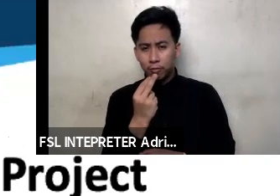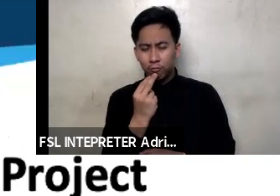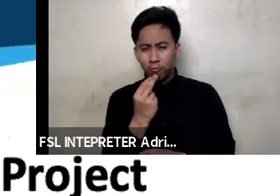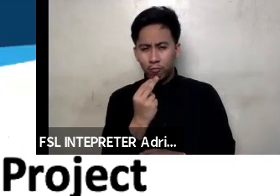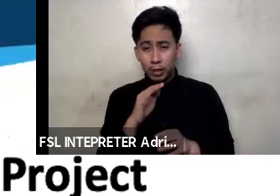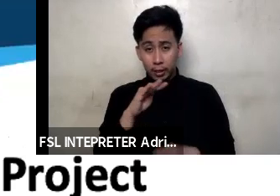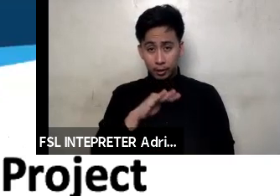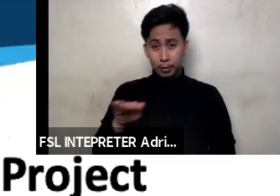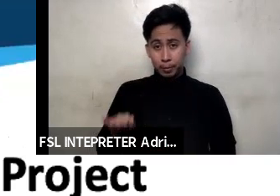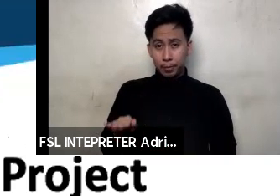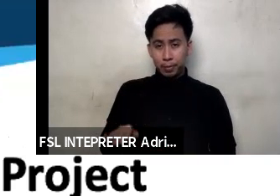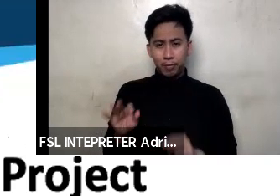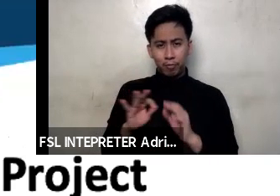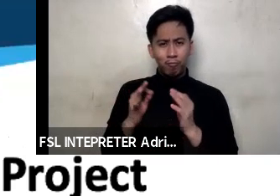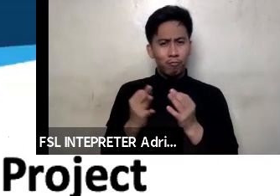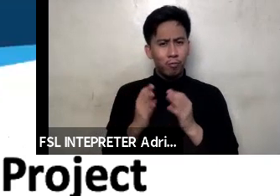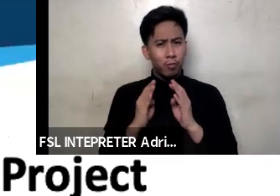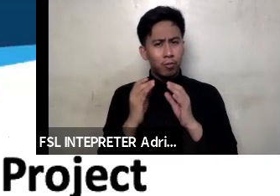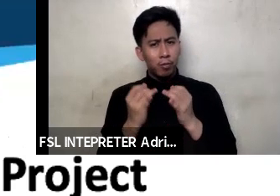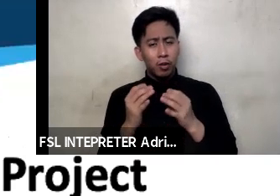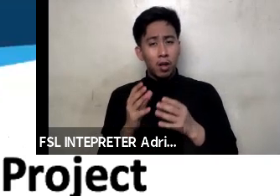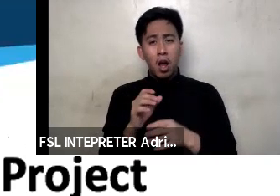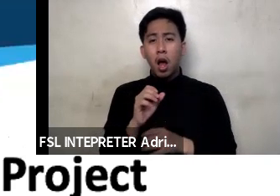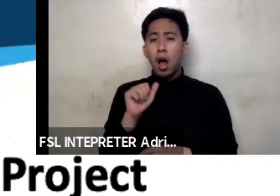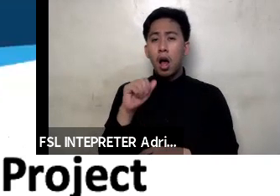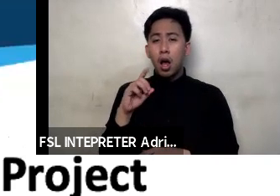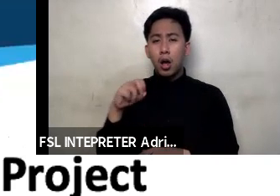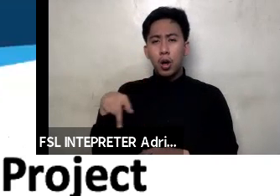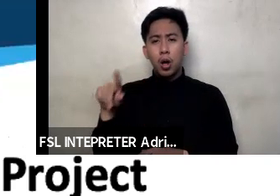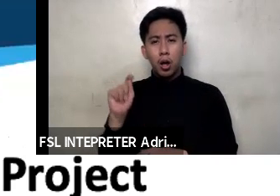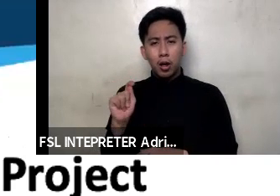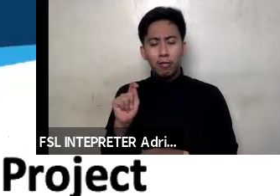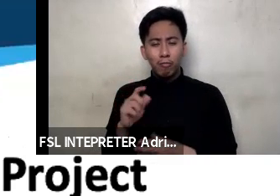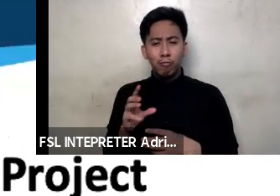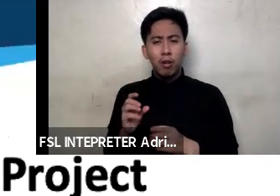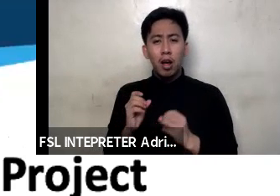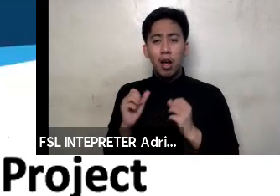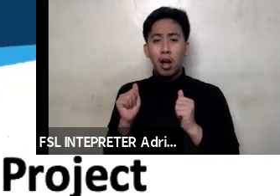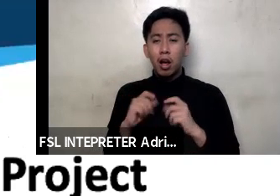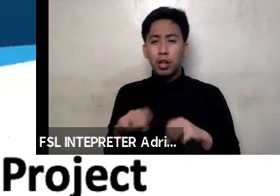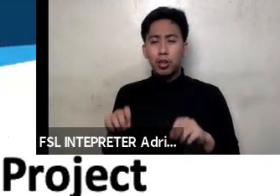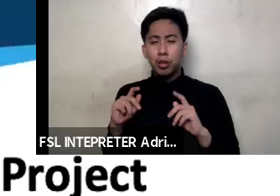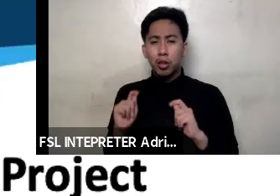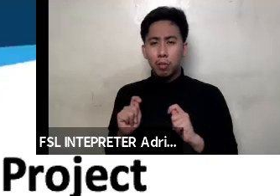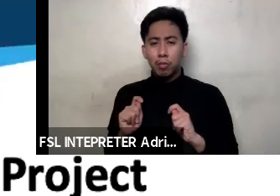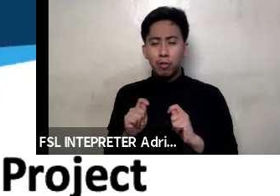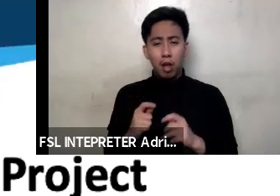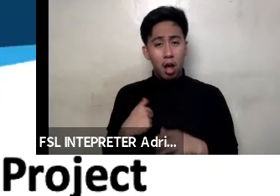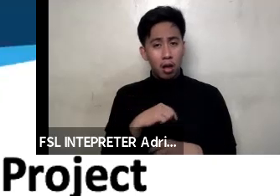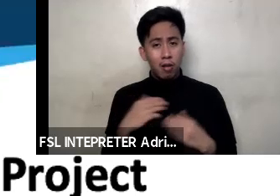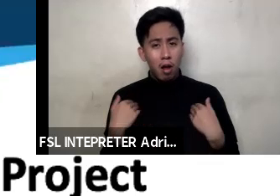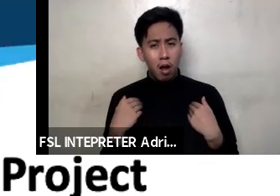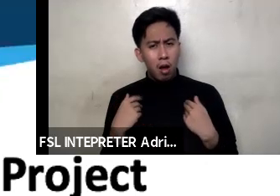barangay on Adapt a Child Monitoring on SAM and MOM Children. Meron kaming proyekto na